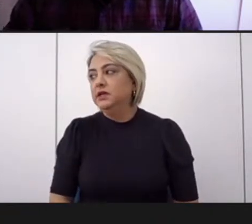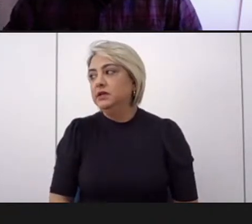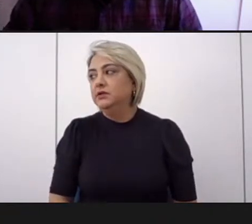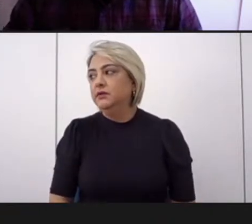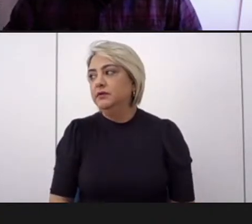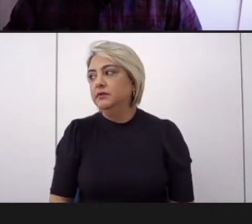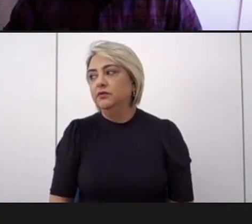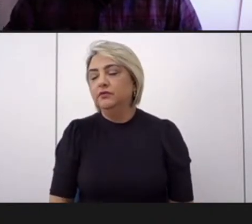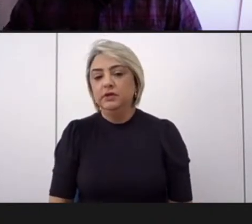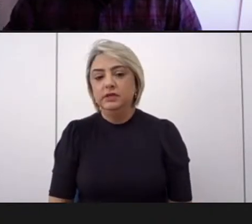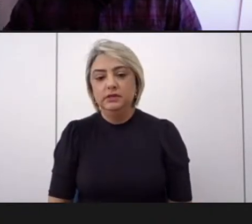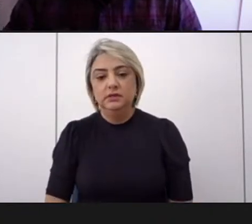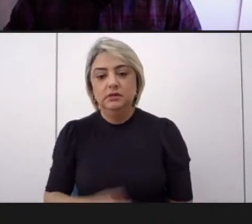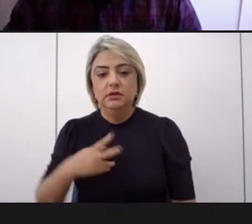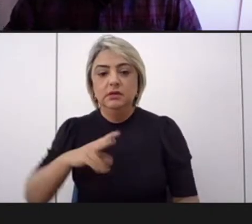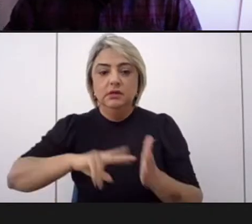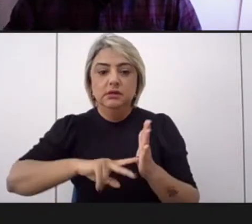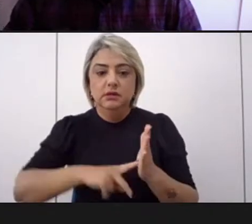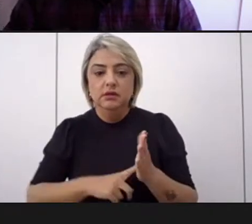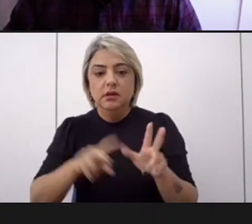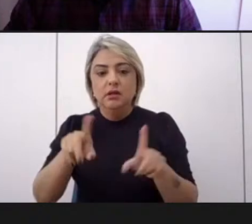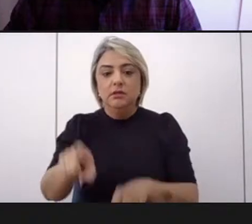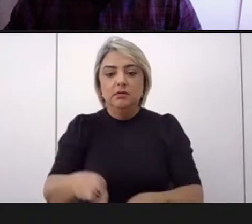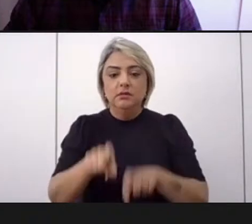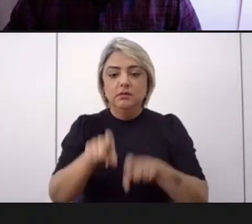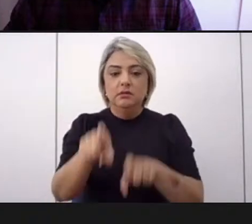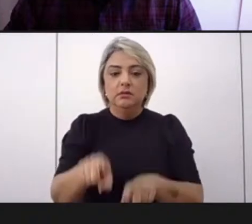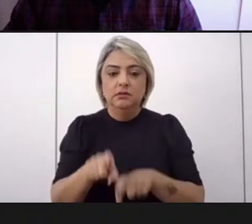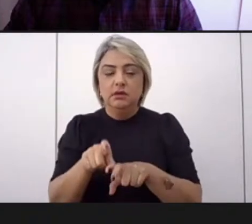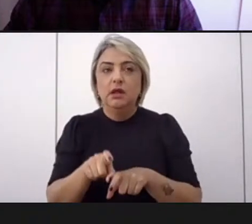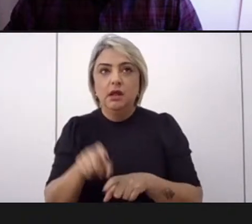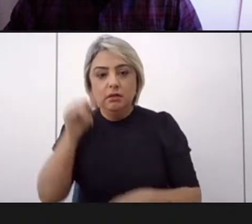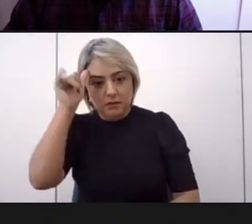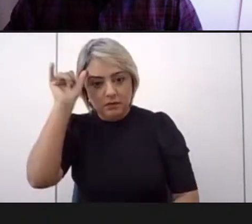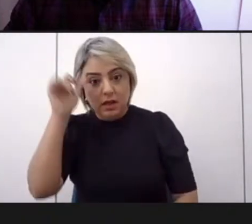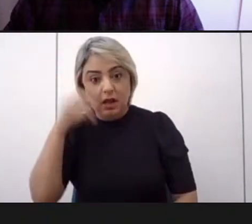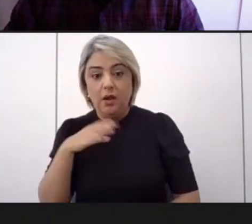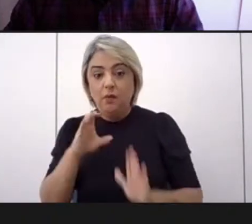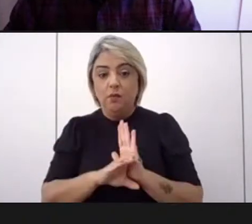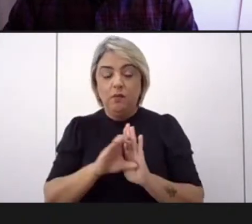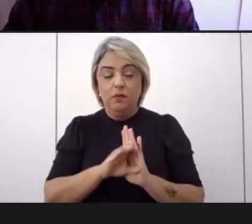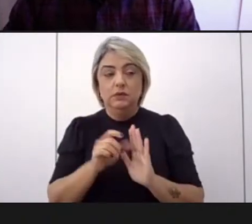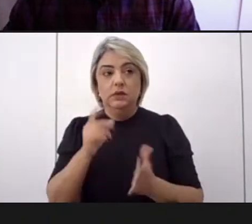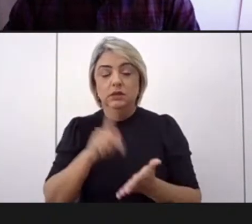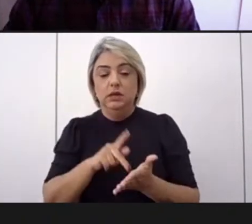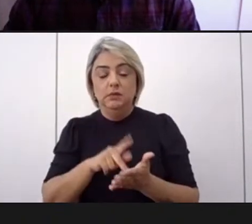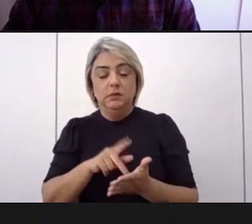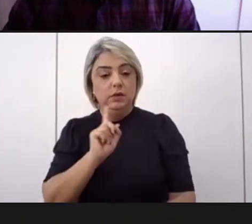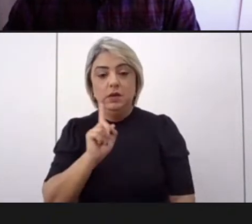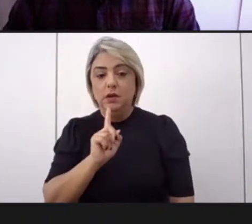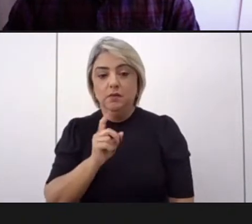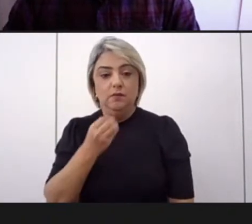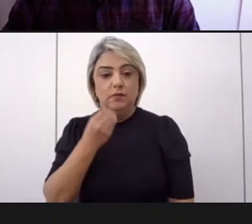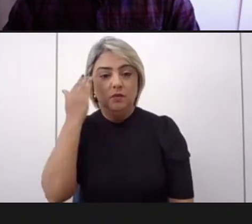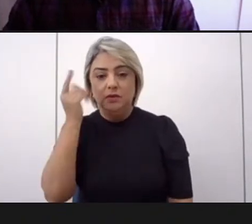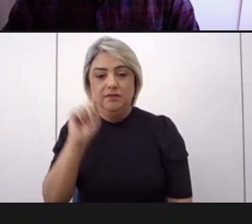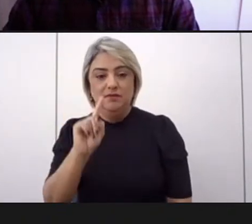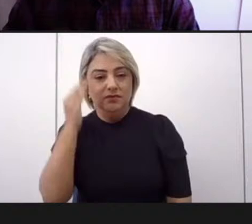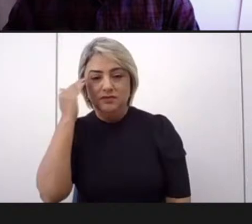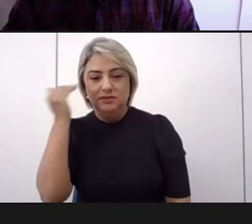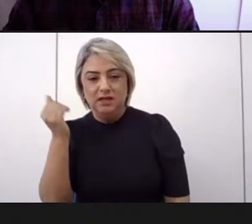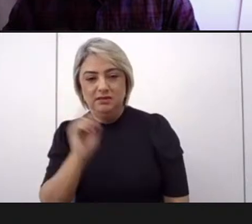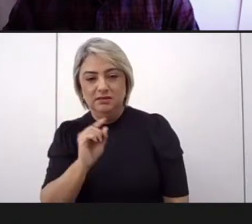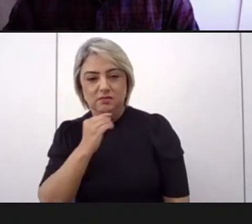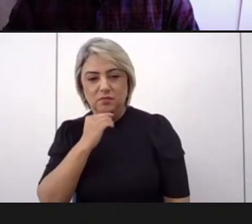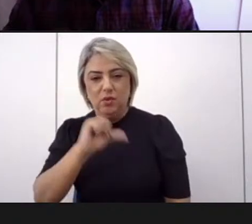recognized the agroecology concept and as a way to get it more easily institutionalized on the